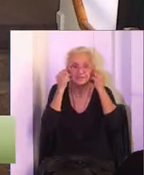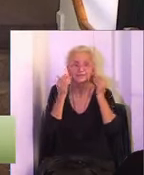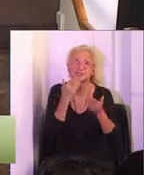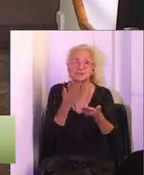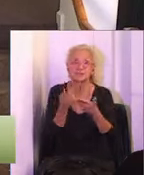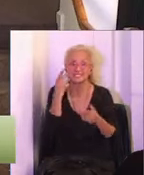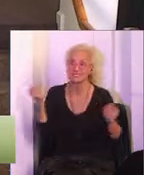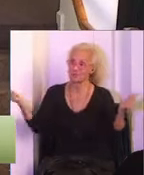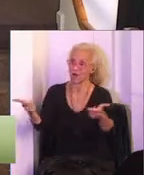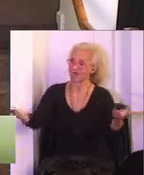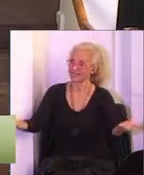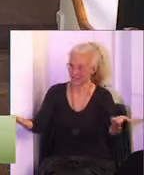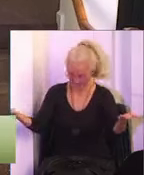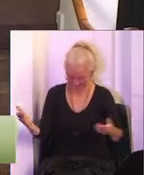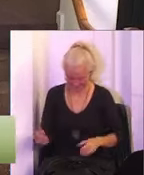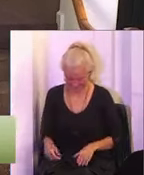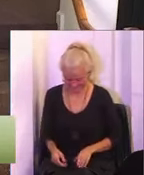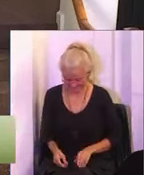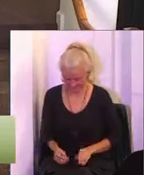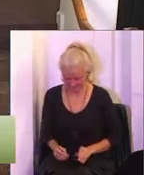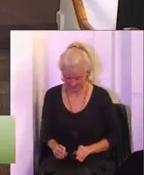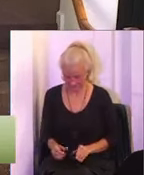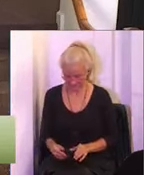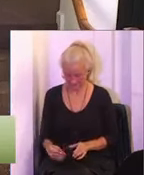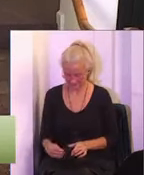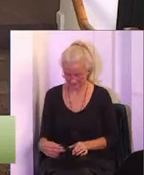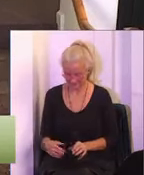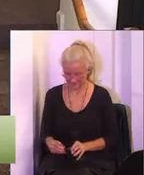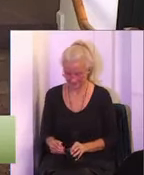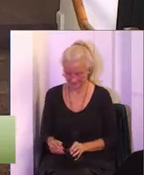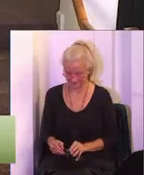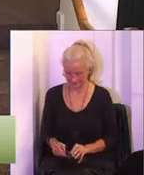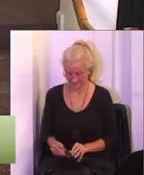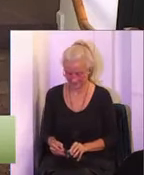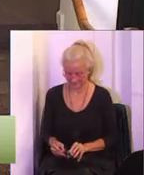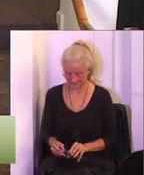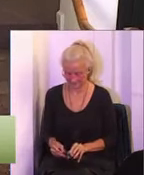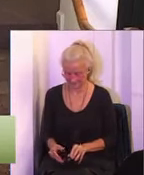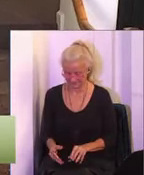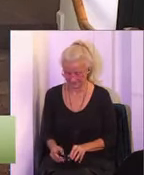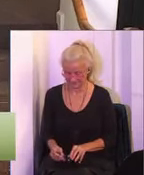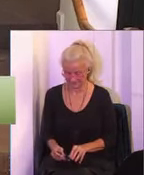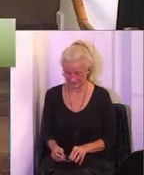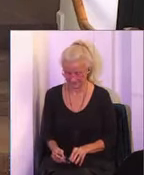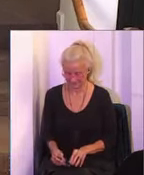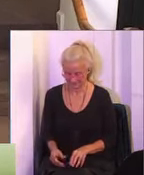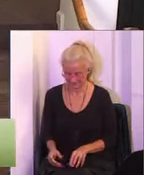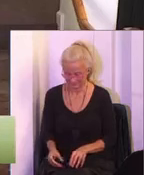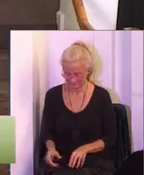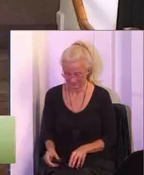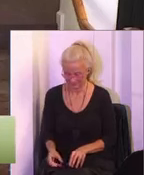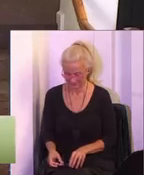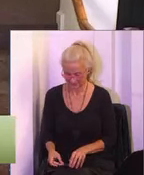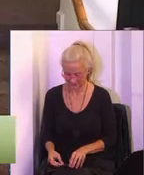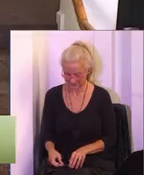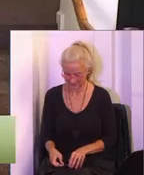And I also want to, amen. We also want to welcome all of you who